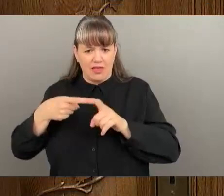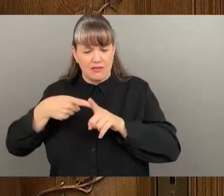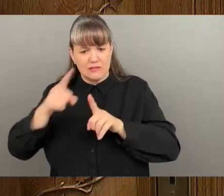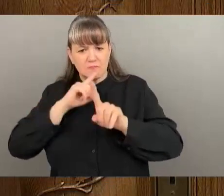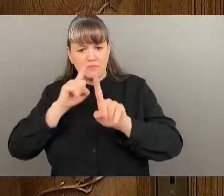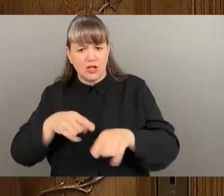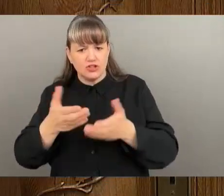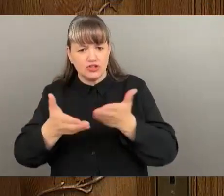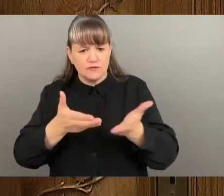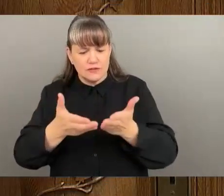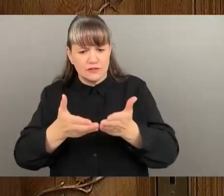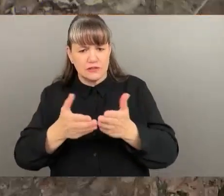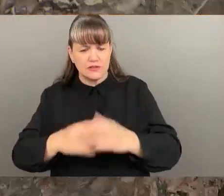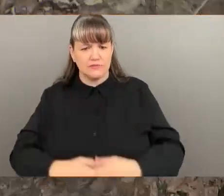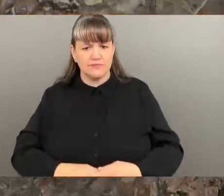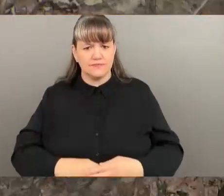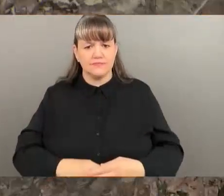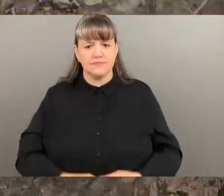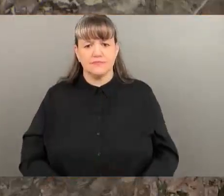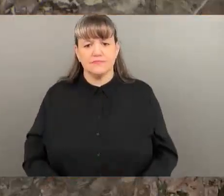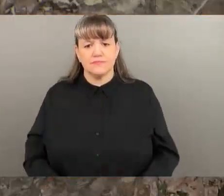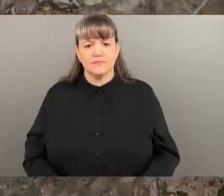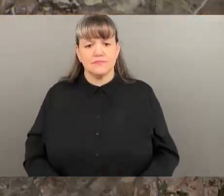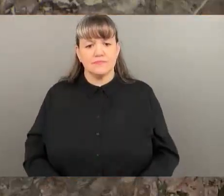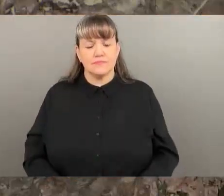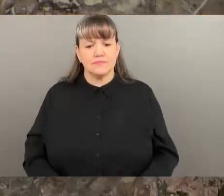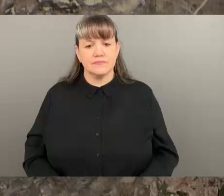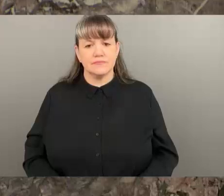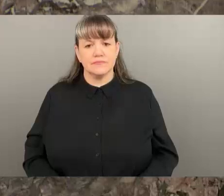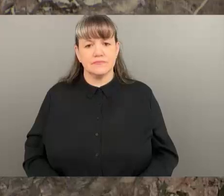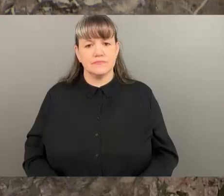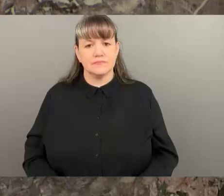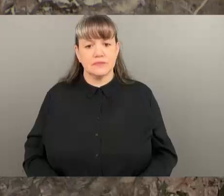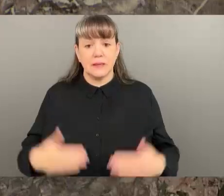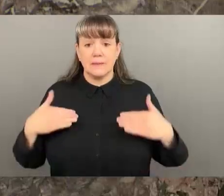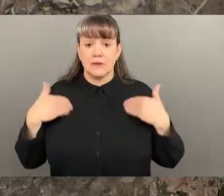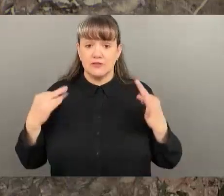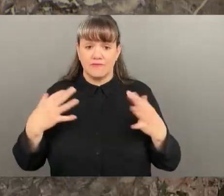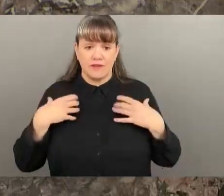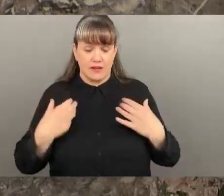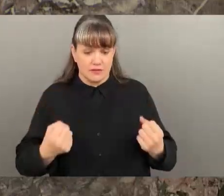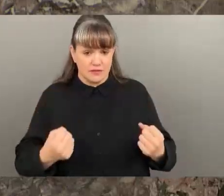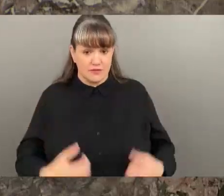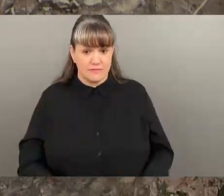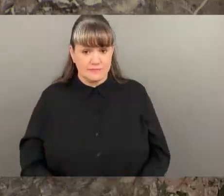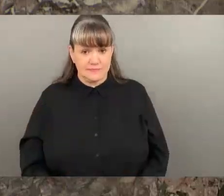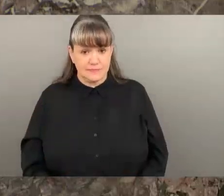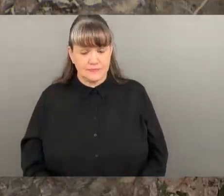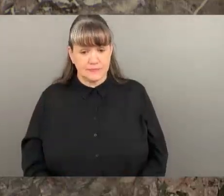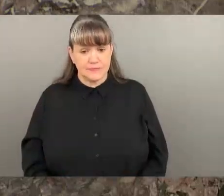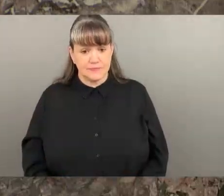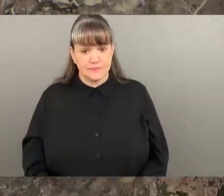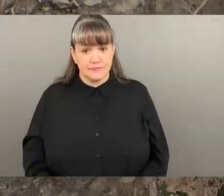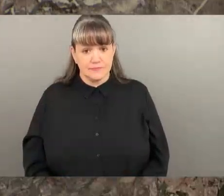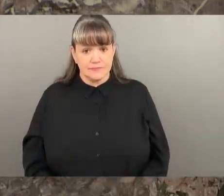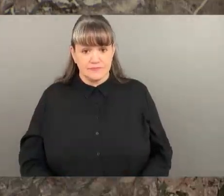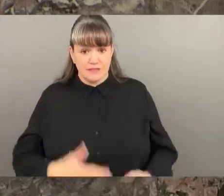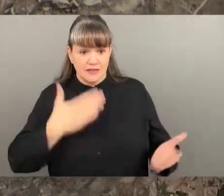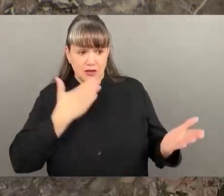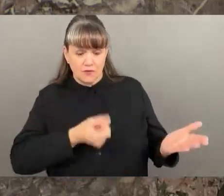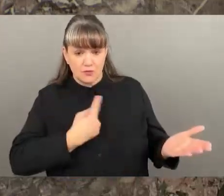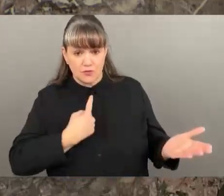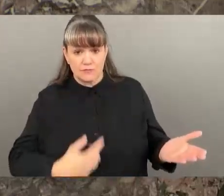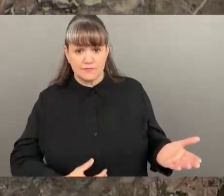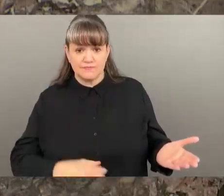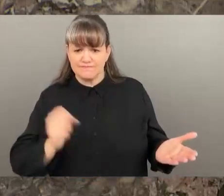Honourable Speaker, and thank you to the member for the question. It is so important that we continue to make investments in different ways